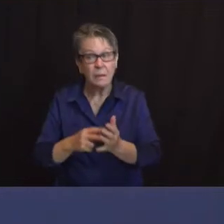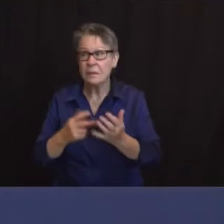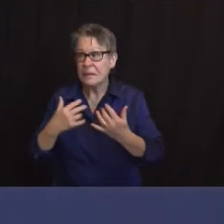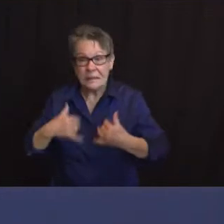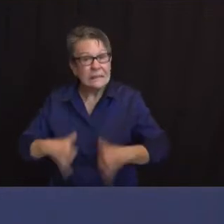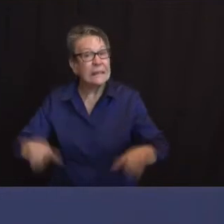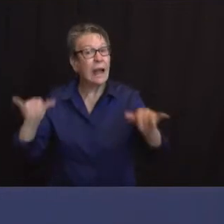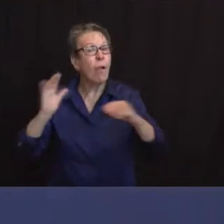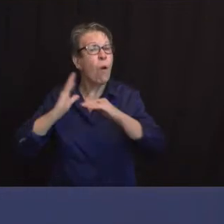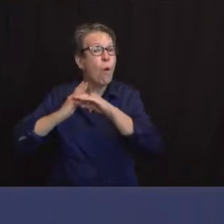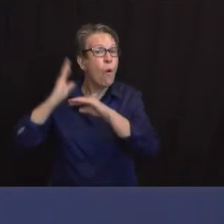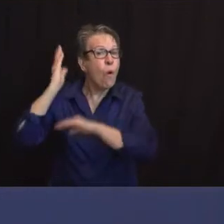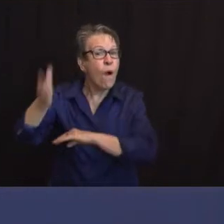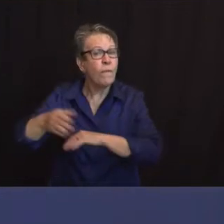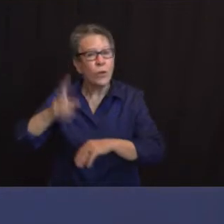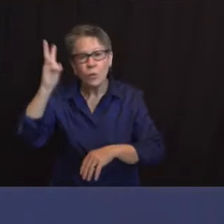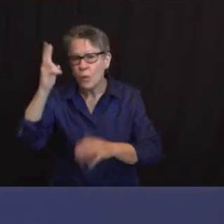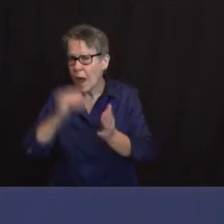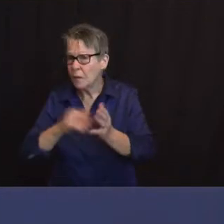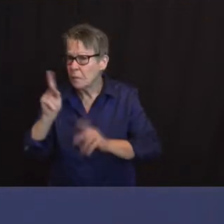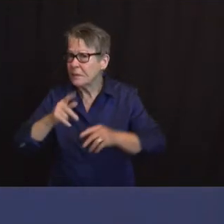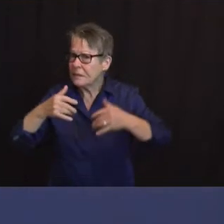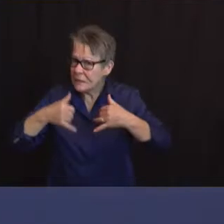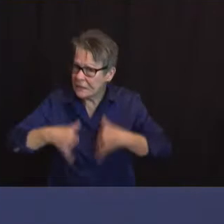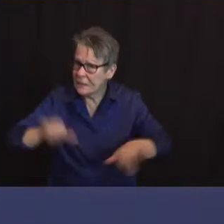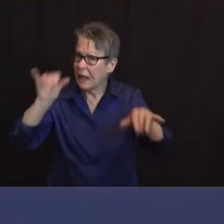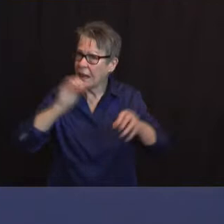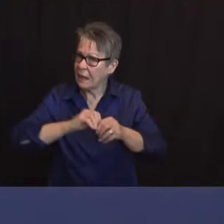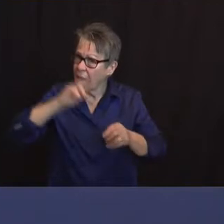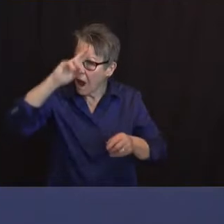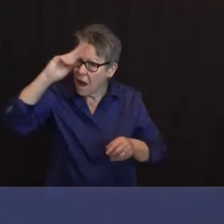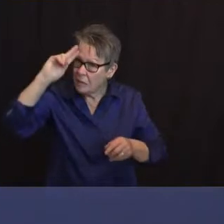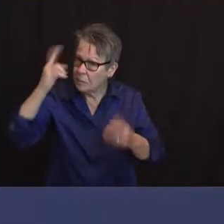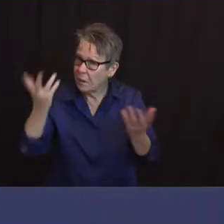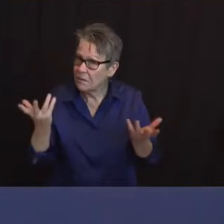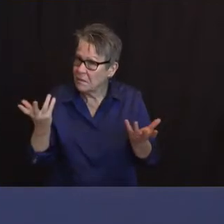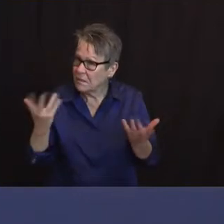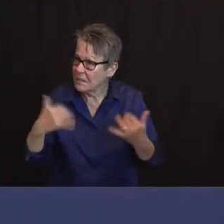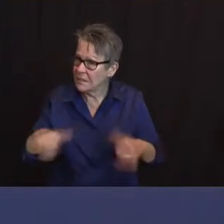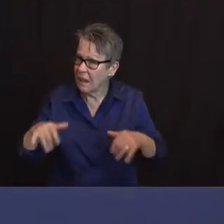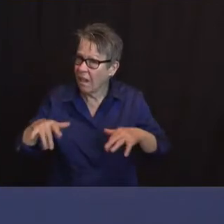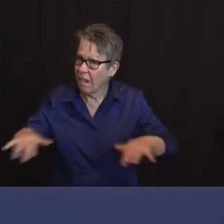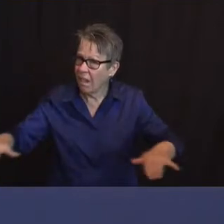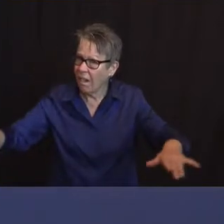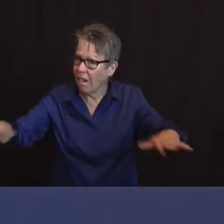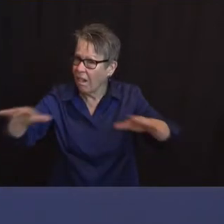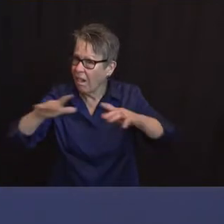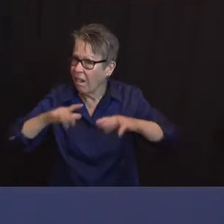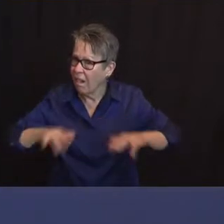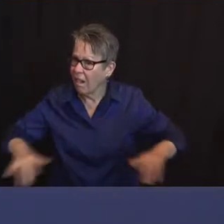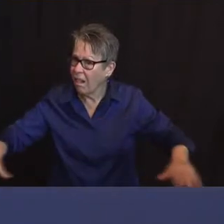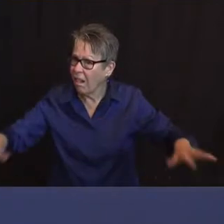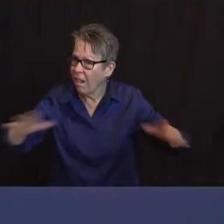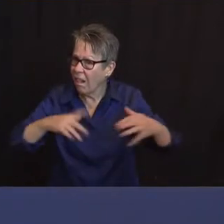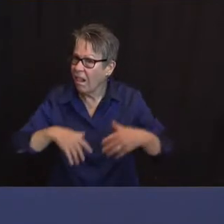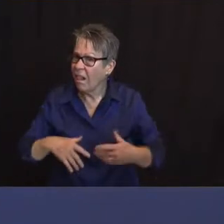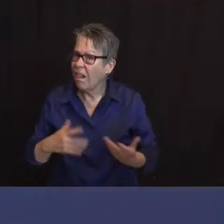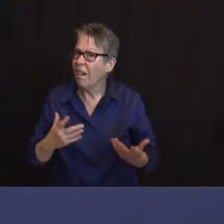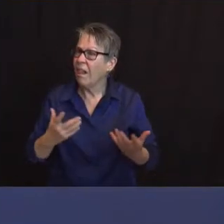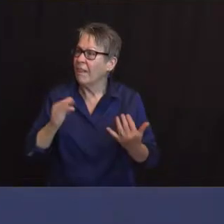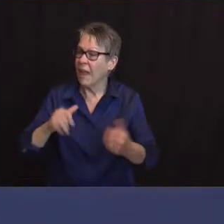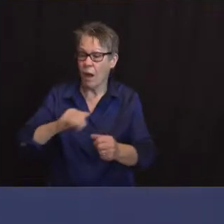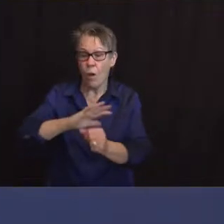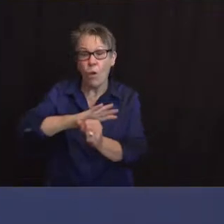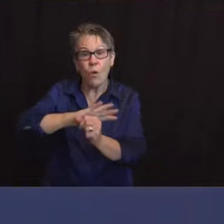other hand, knowing how easily transmissible these variants are, the vaccines, from my way of thinking, are clearly having an